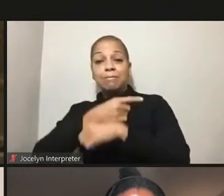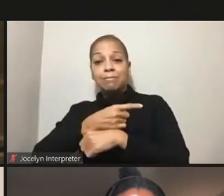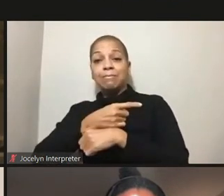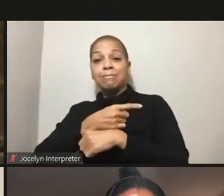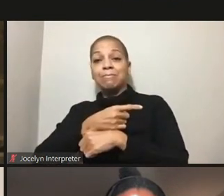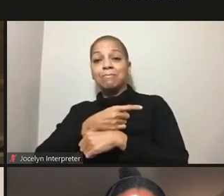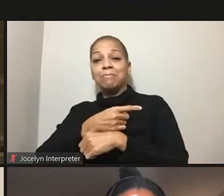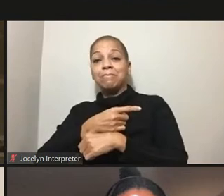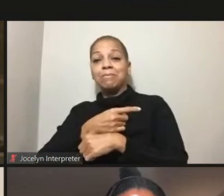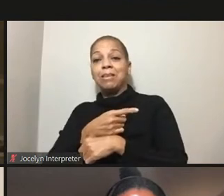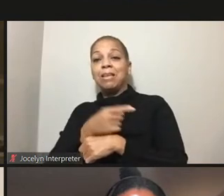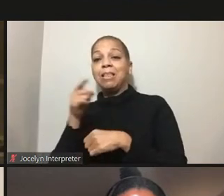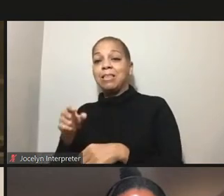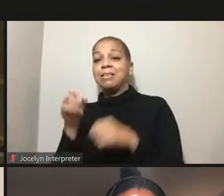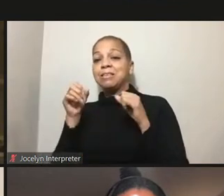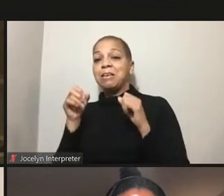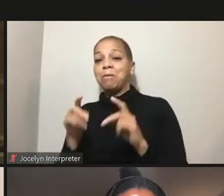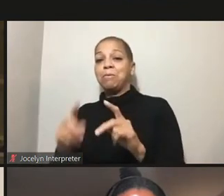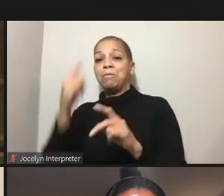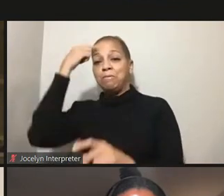an opportunity for me.